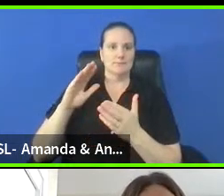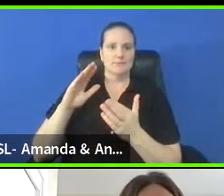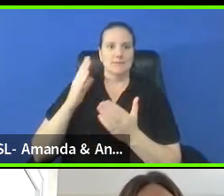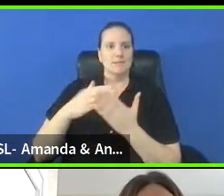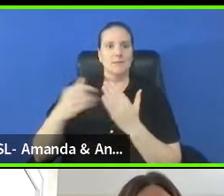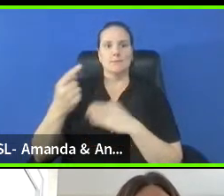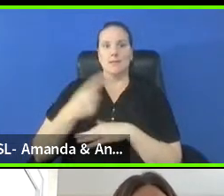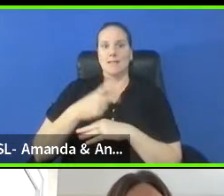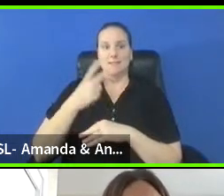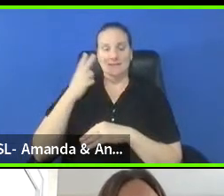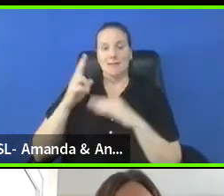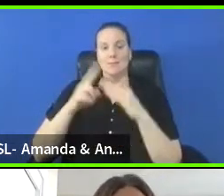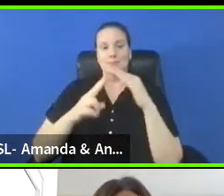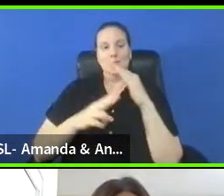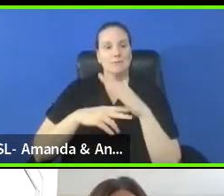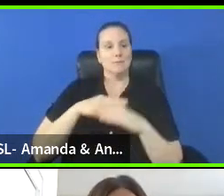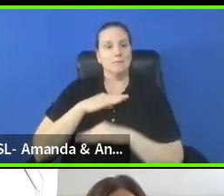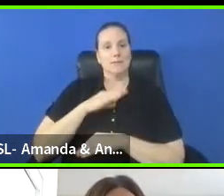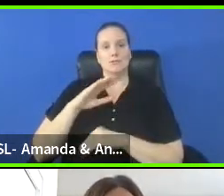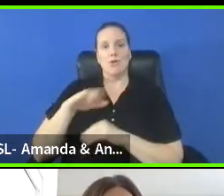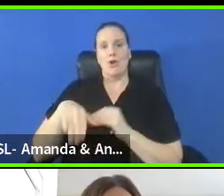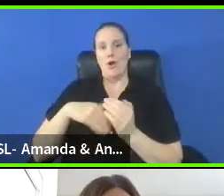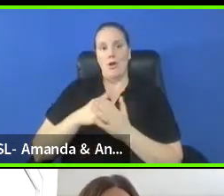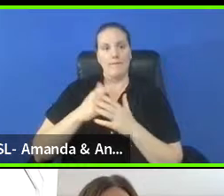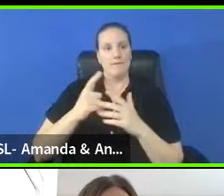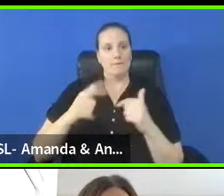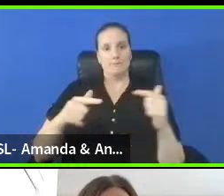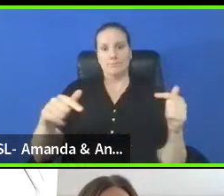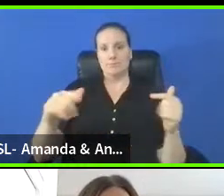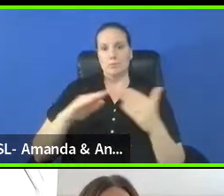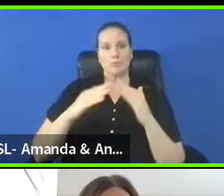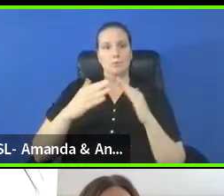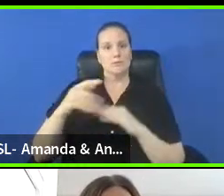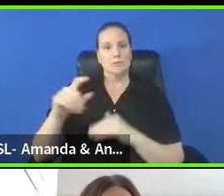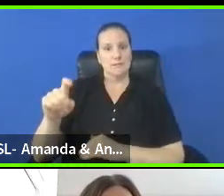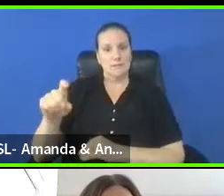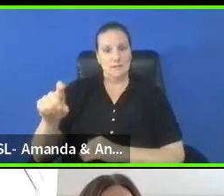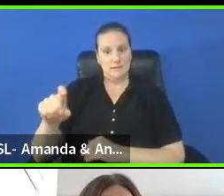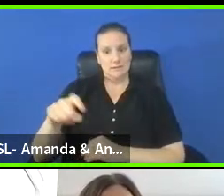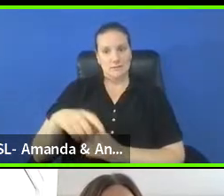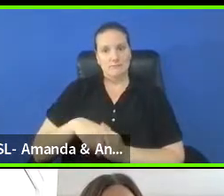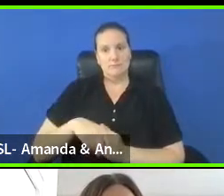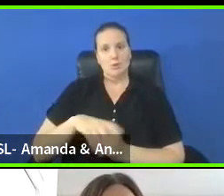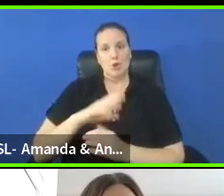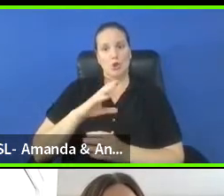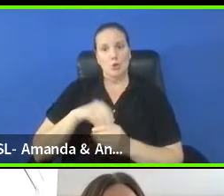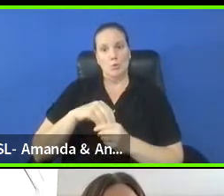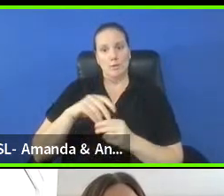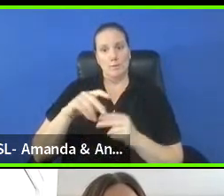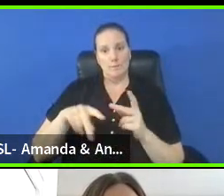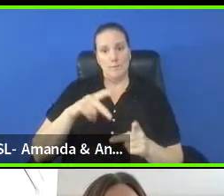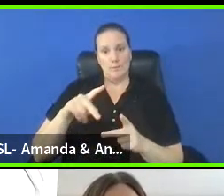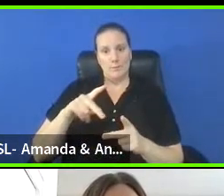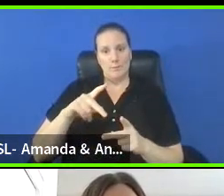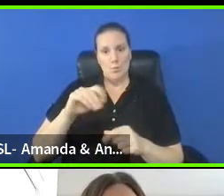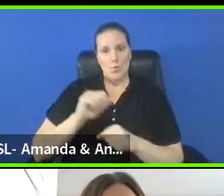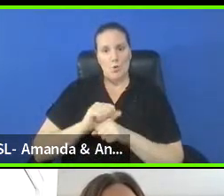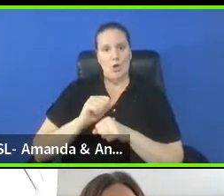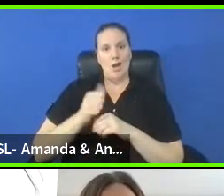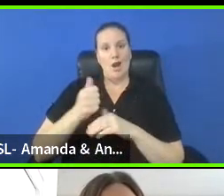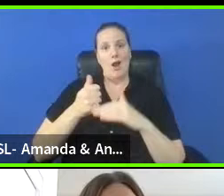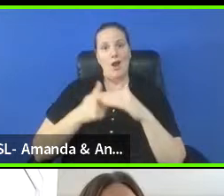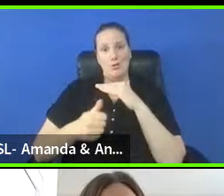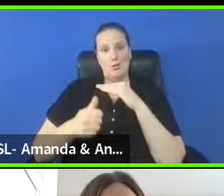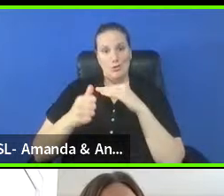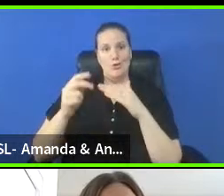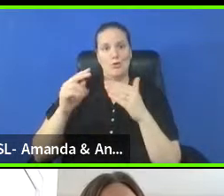a bridge built that meets all of our varied communities' needs, including those of us that work under the bridge and